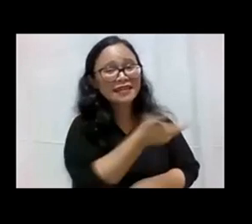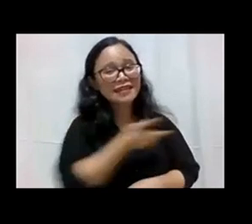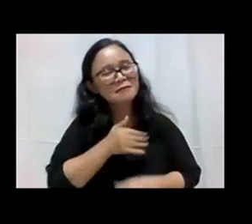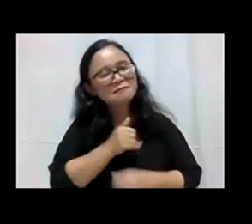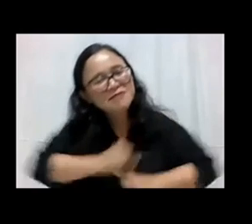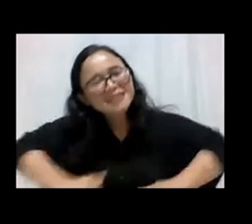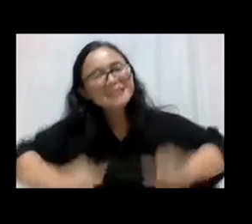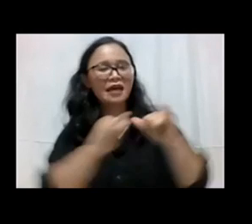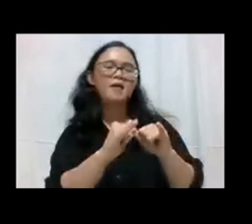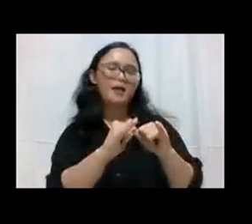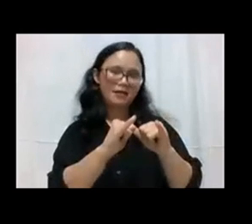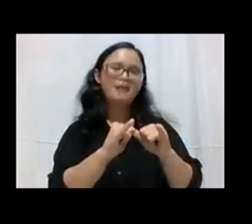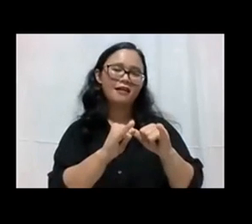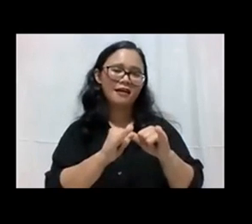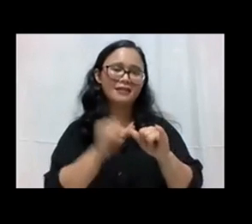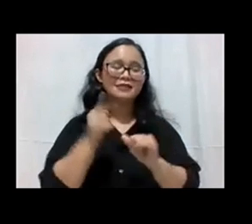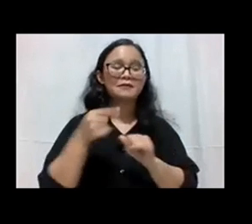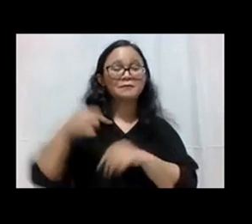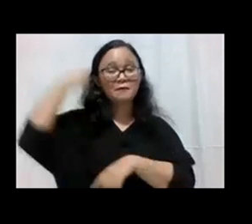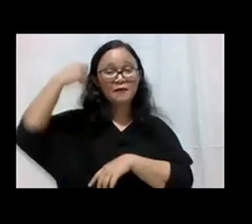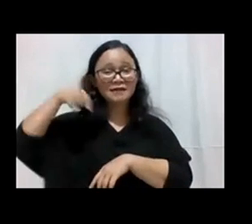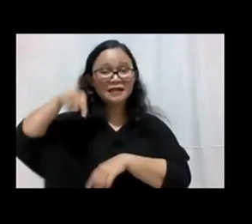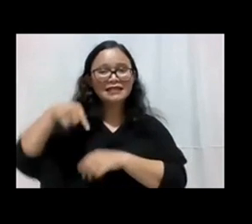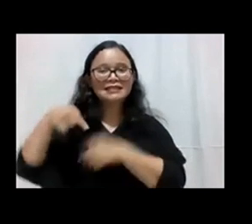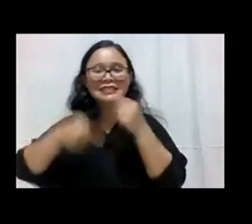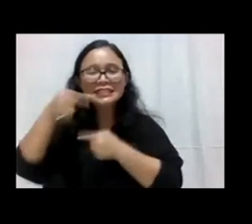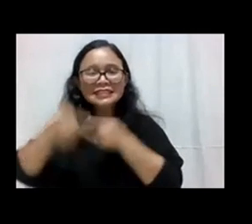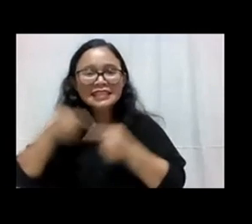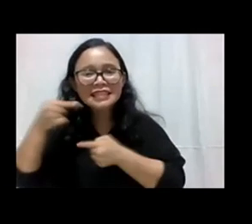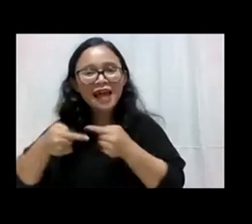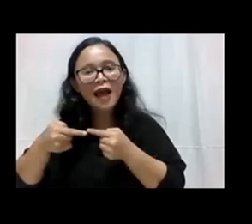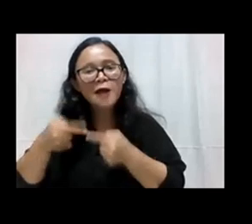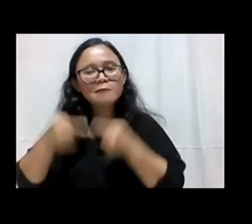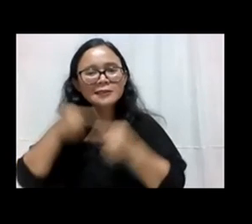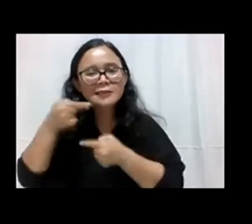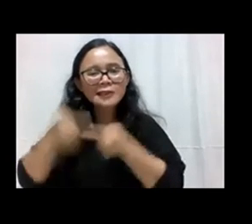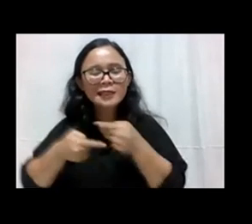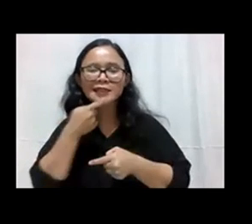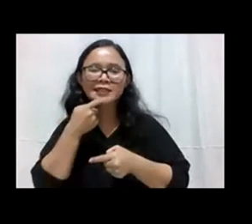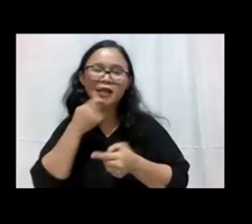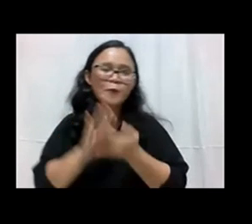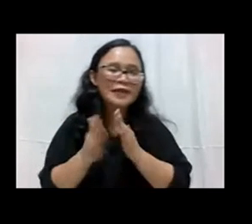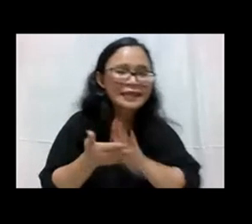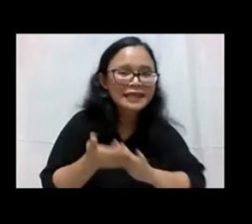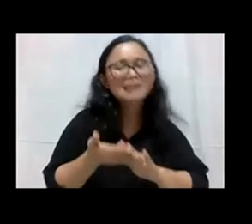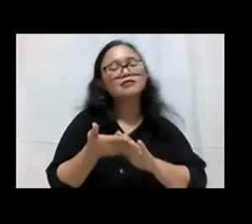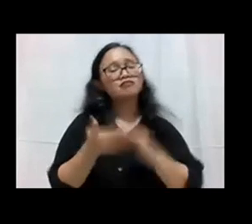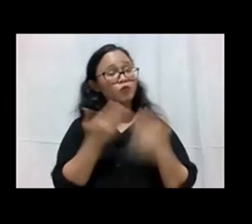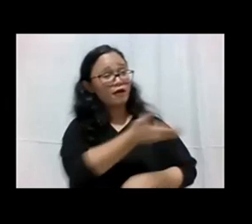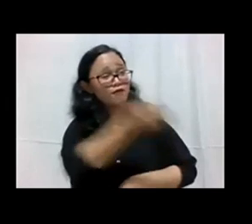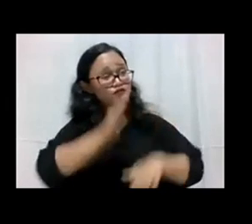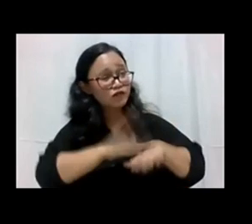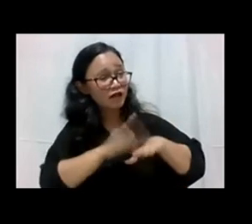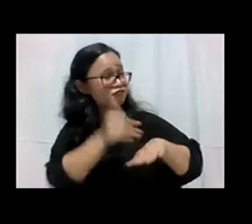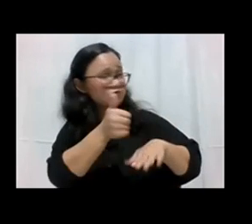to make film, tell your story, and tell great stories about your community, your country, your culture. I think we all need